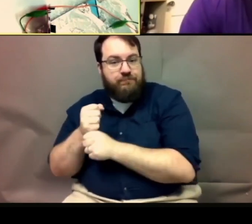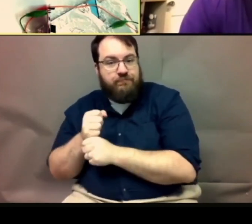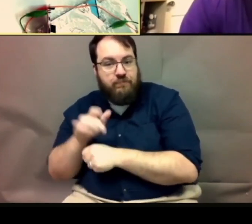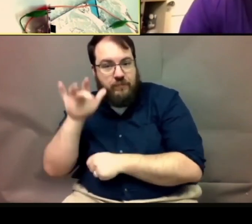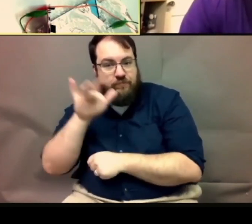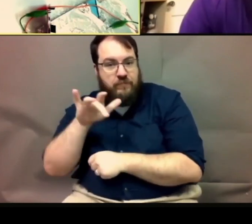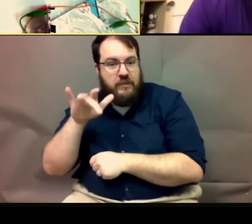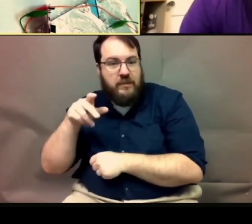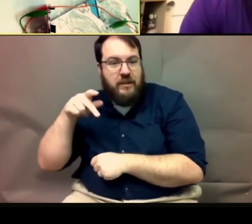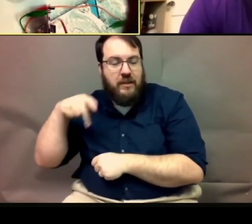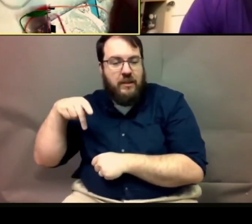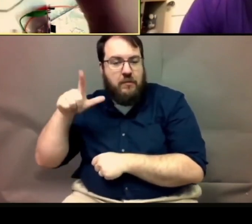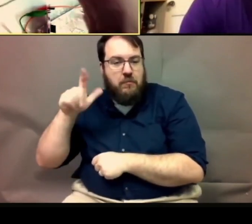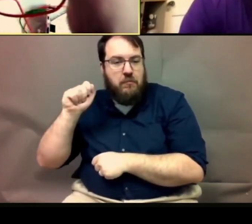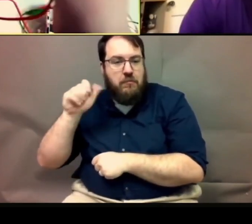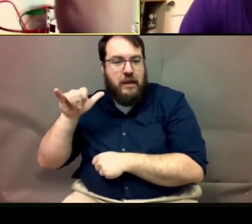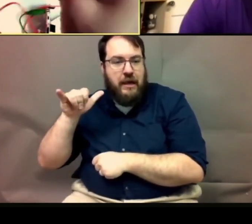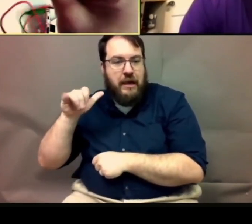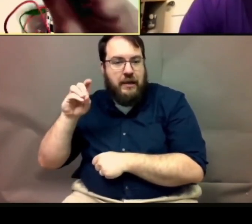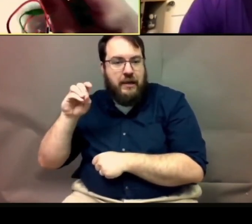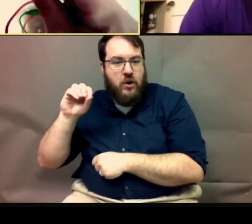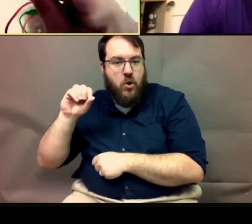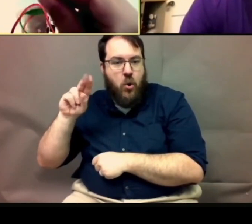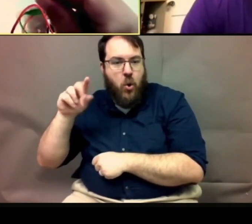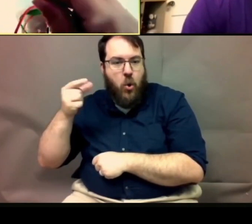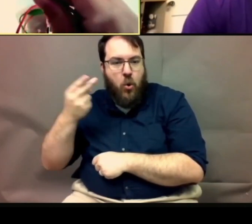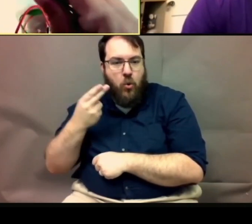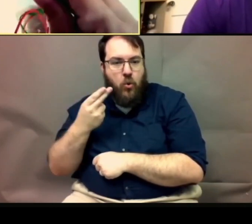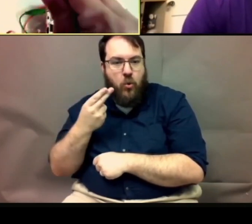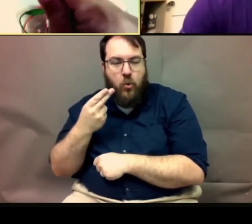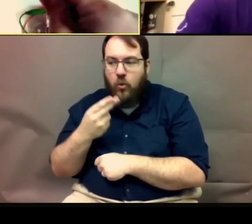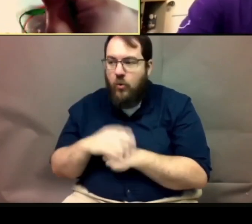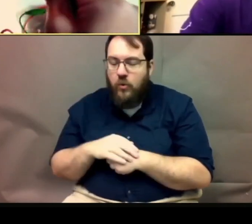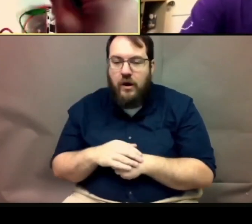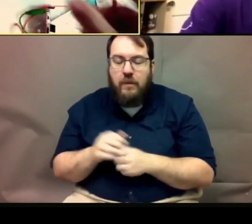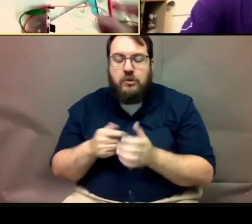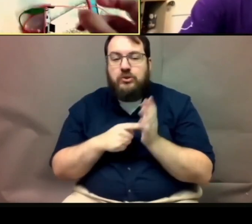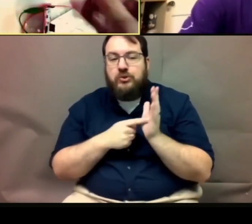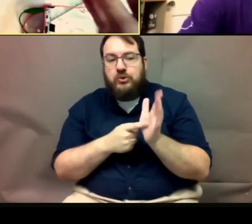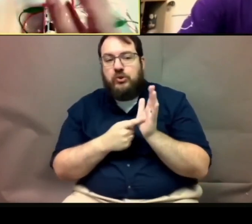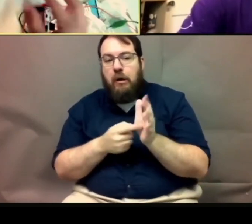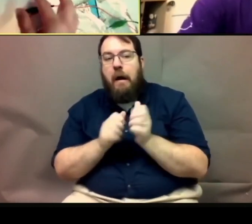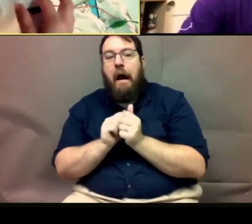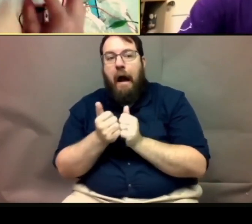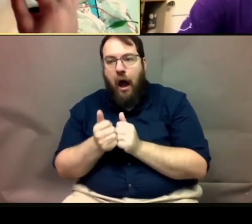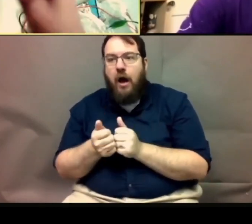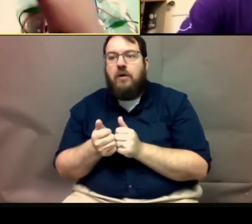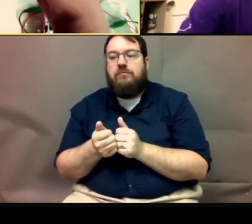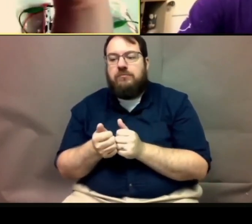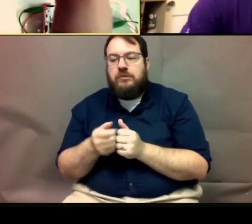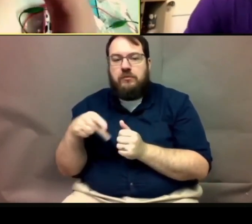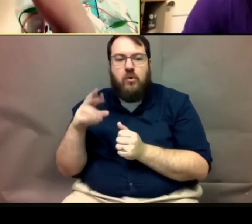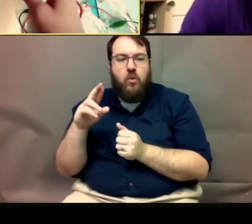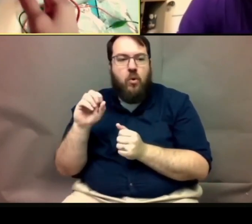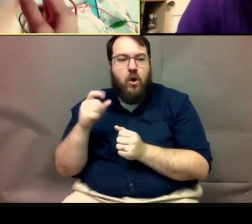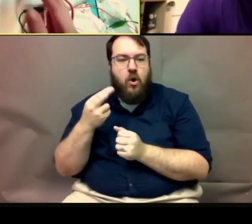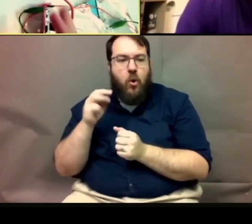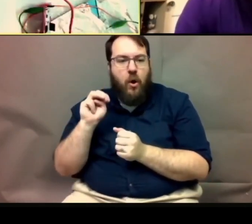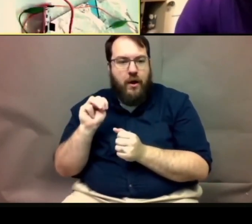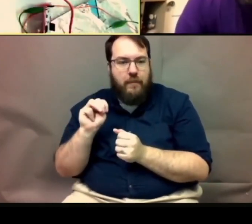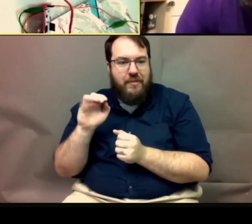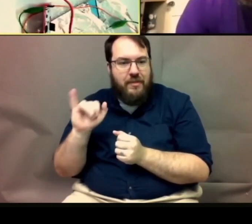pads. And I'm also going to show you really fast how to code that in Scratch because it's super fast and fun.